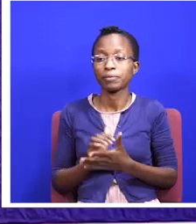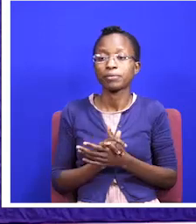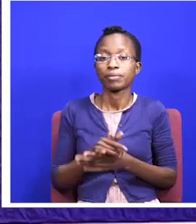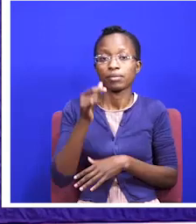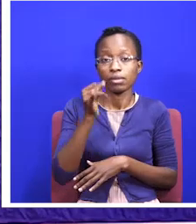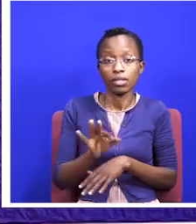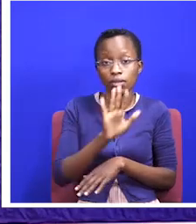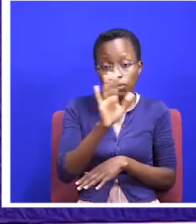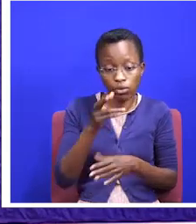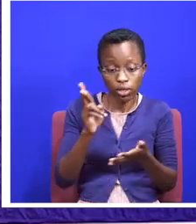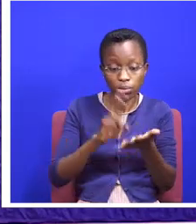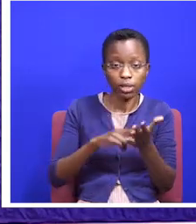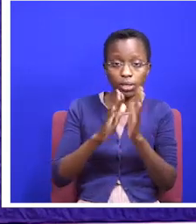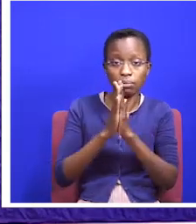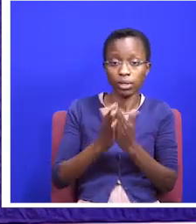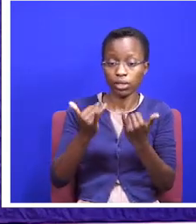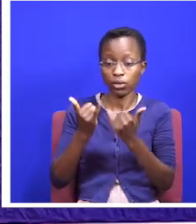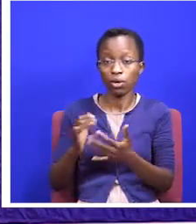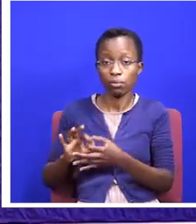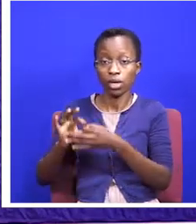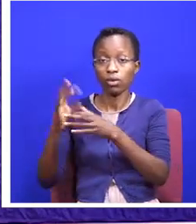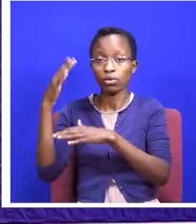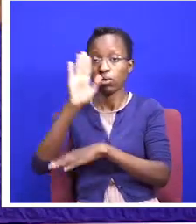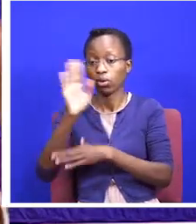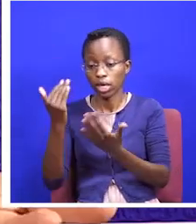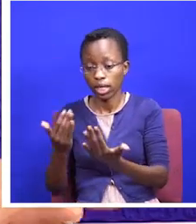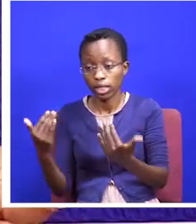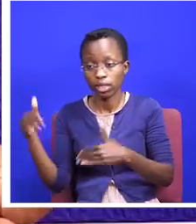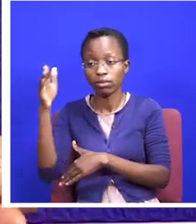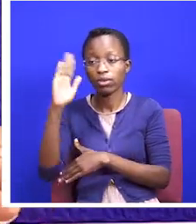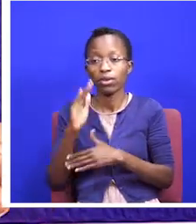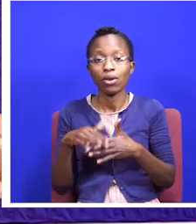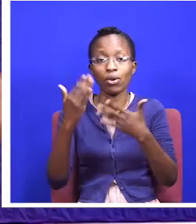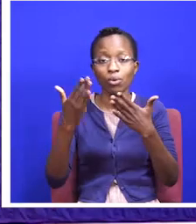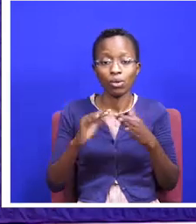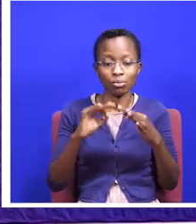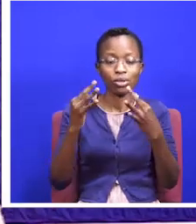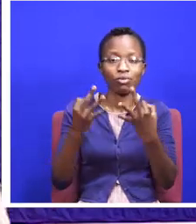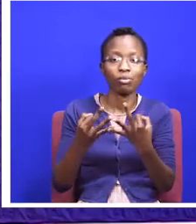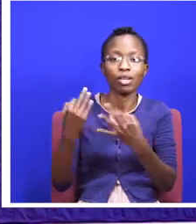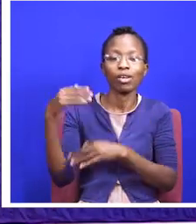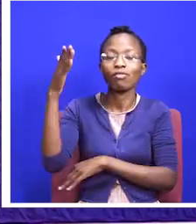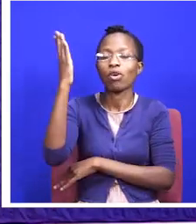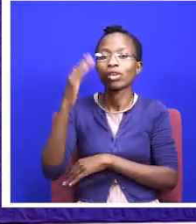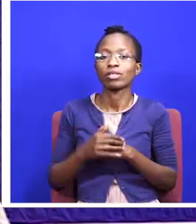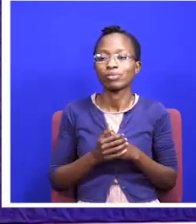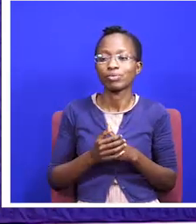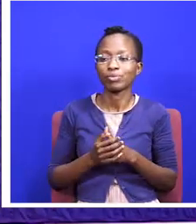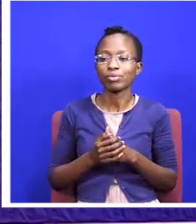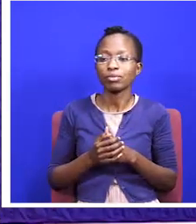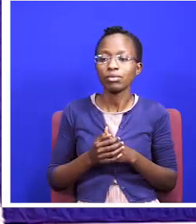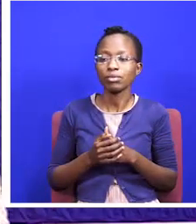amen. Amen. If you've made that prayer, you belong to God, you are a child of God. And welcome to the family